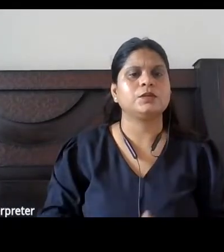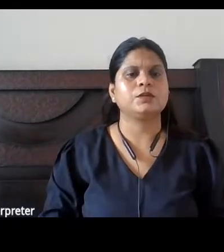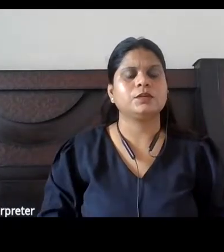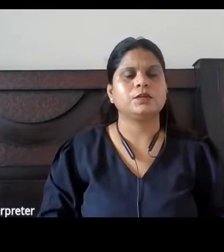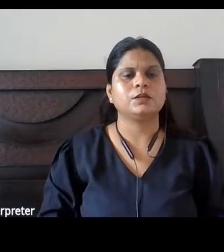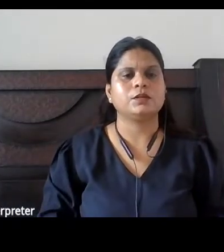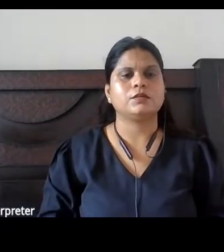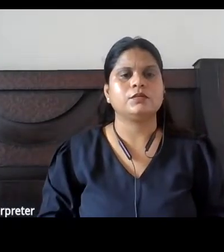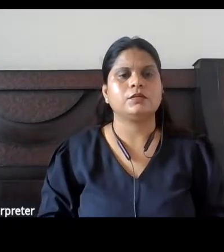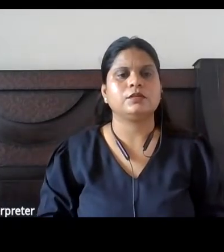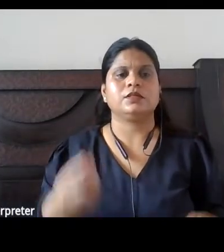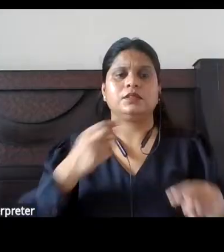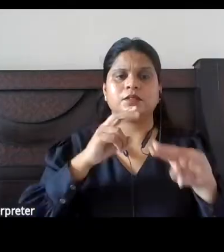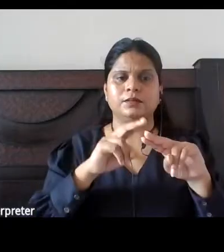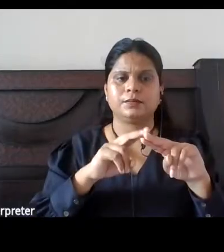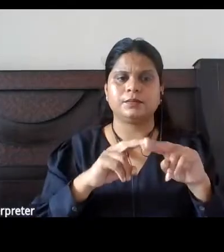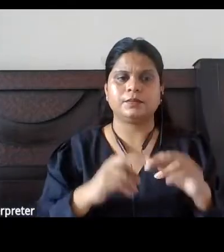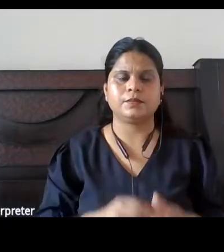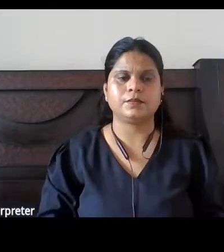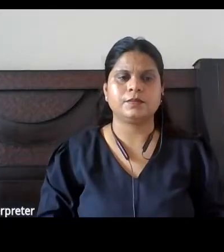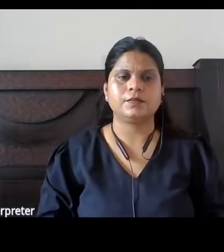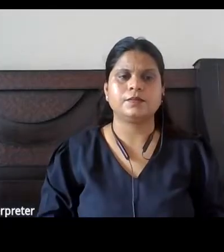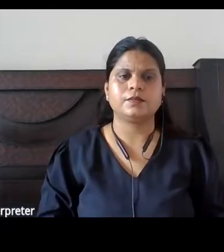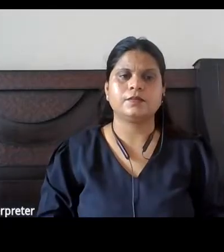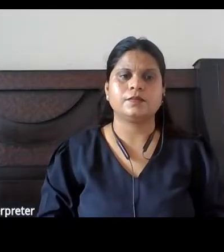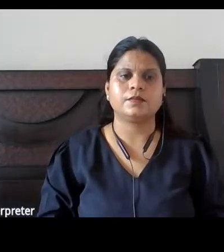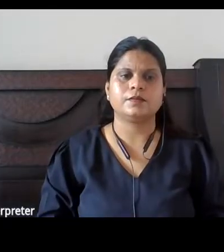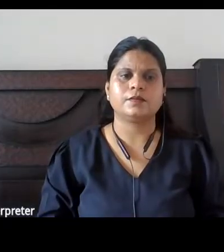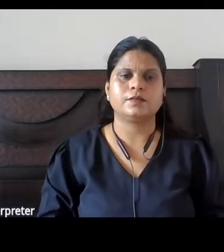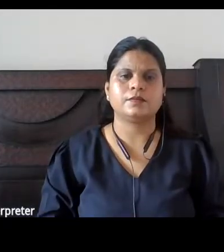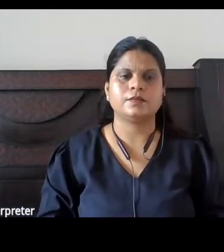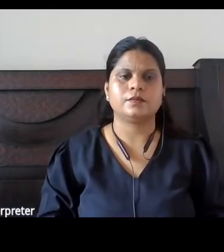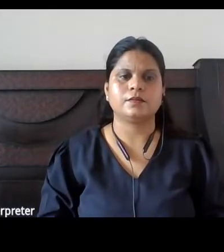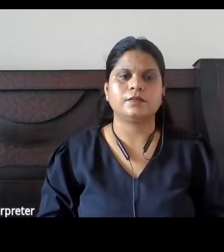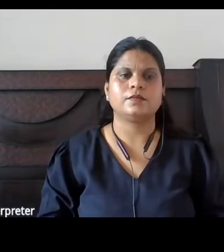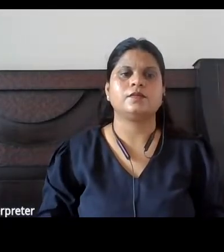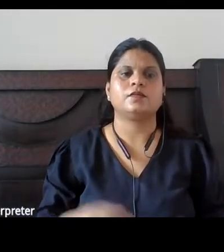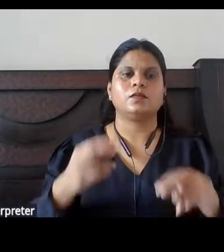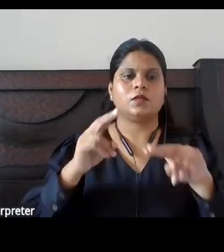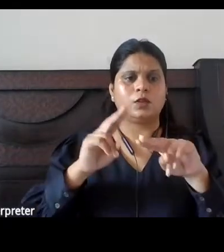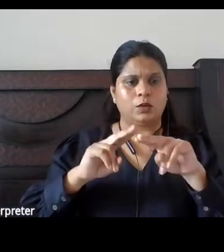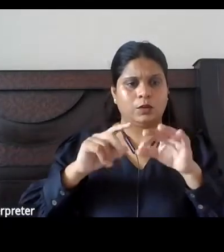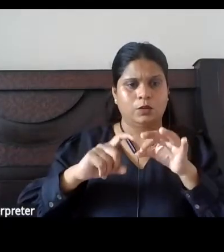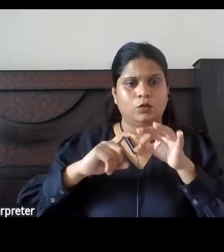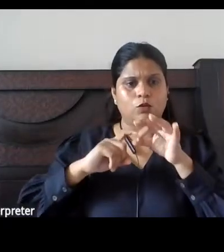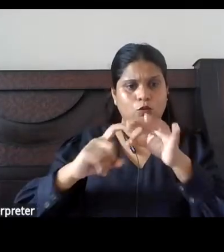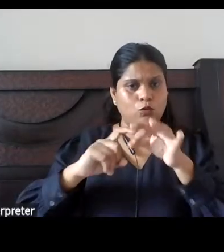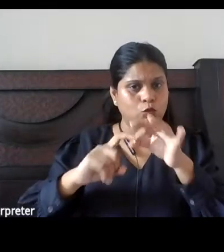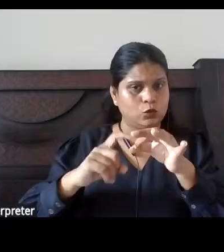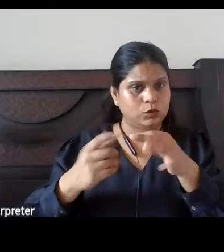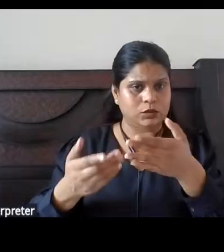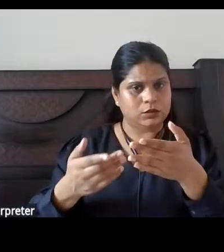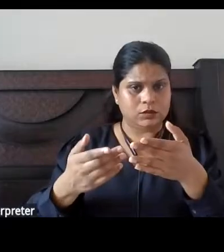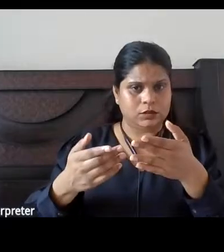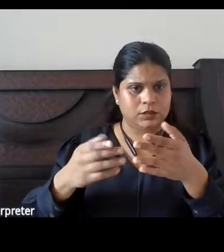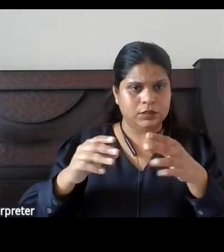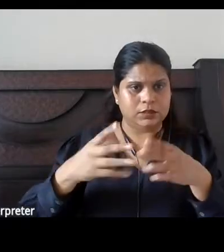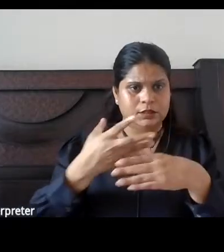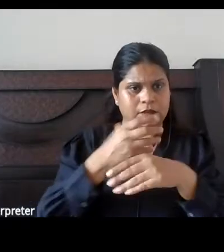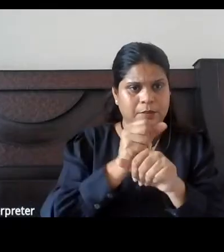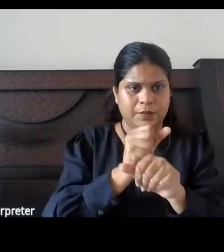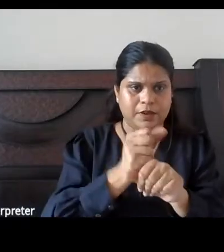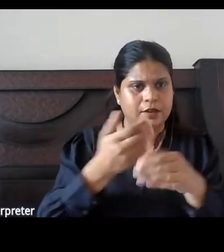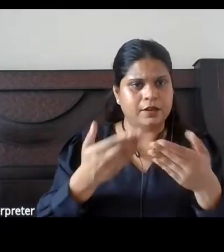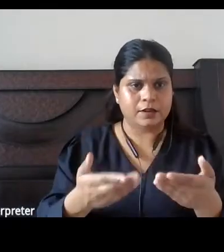feel stigmatized? And will the with the the questionnaire be designed to capture both the demographic, age,